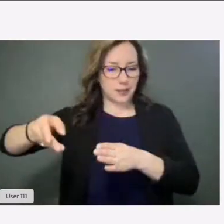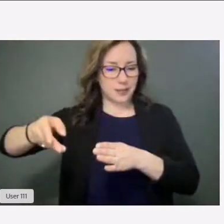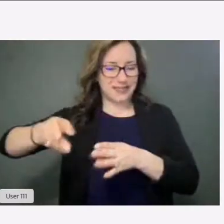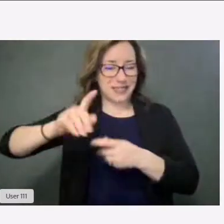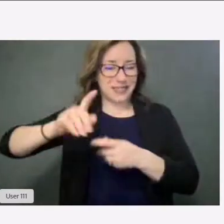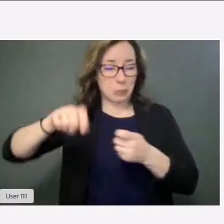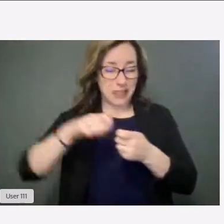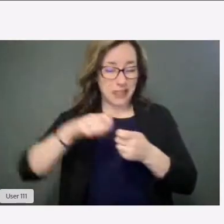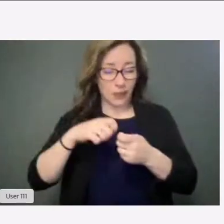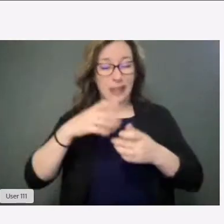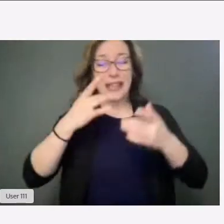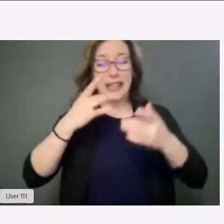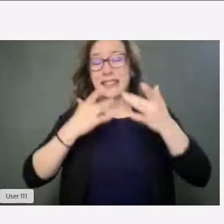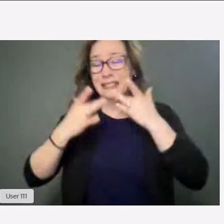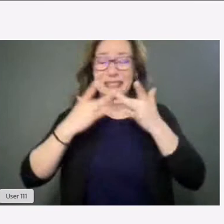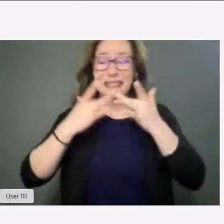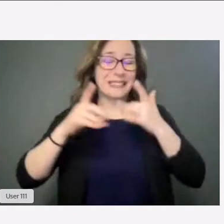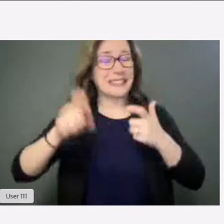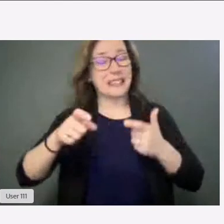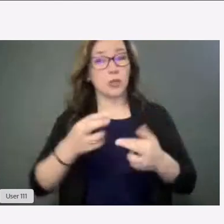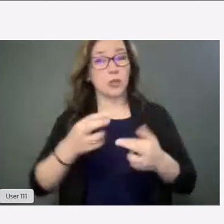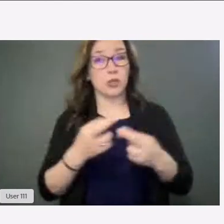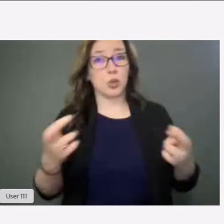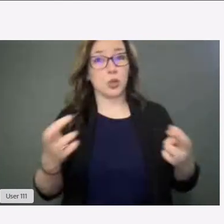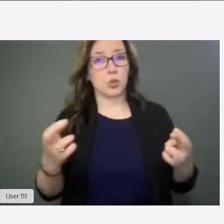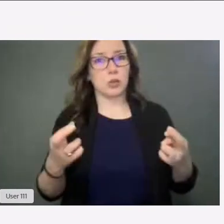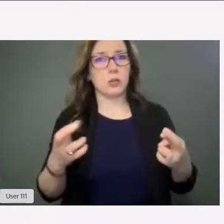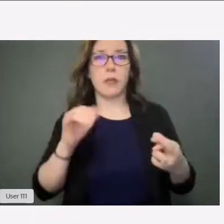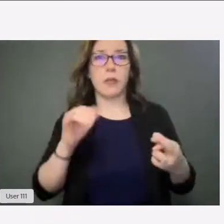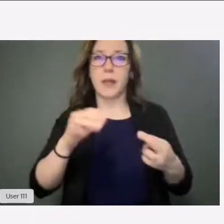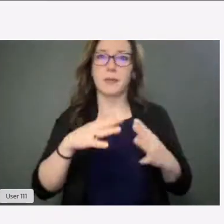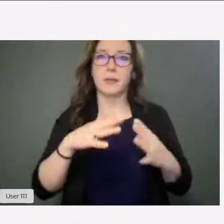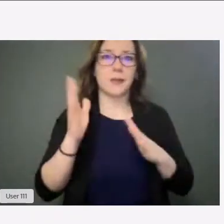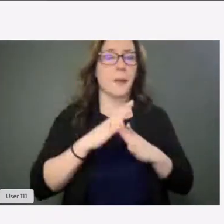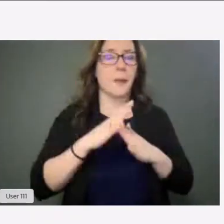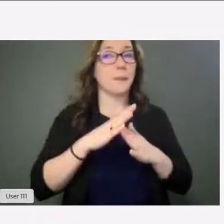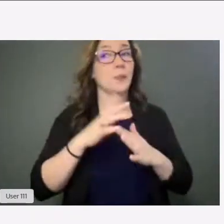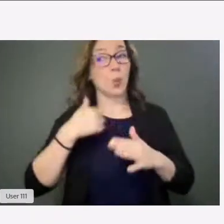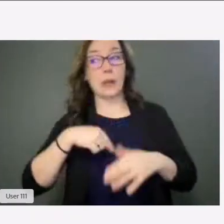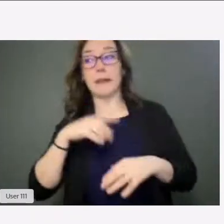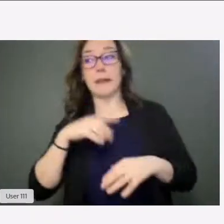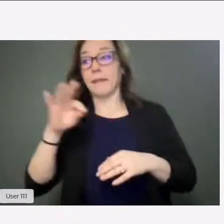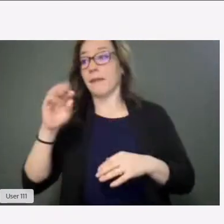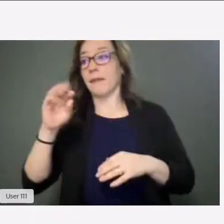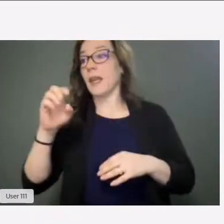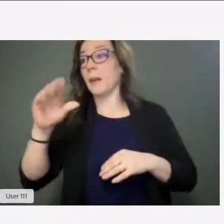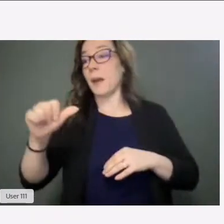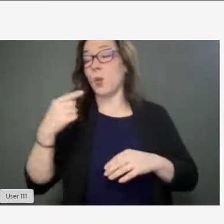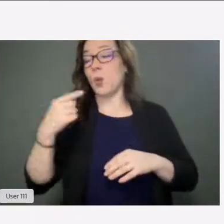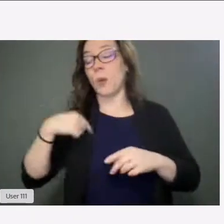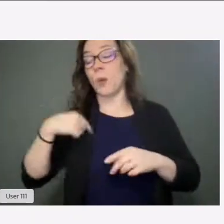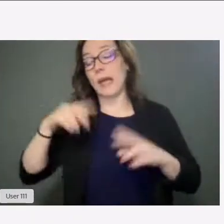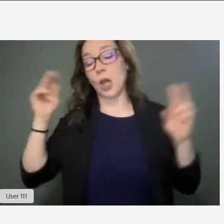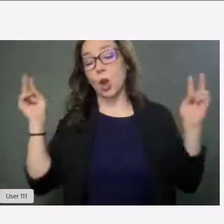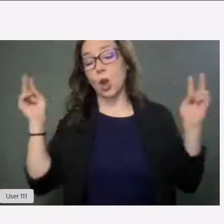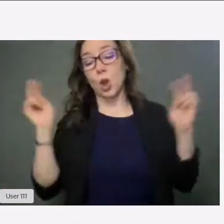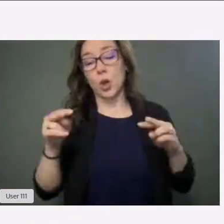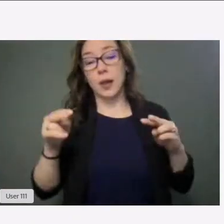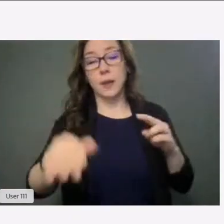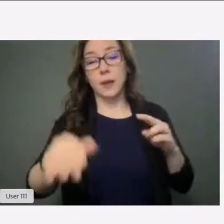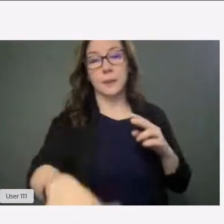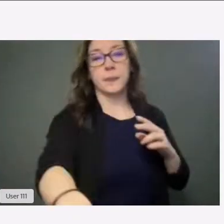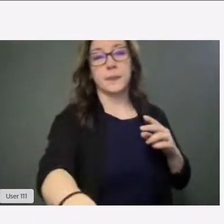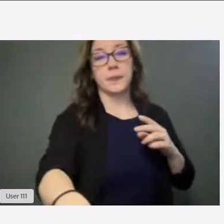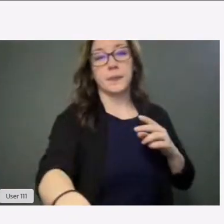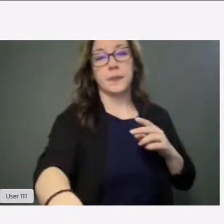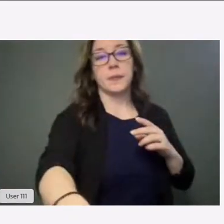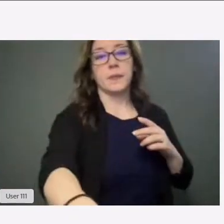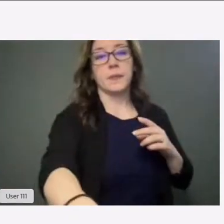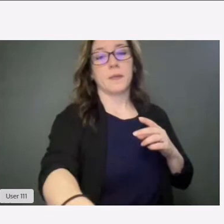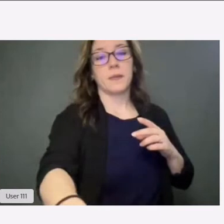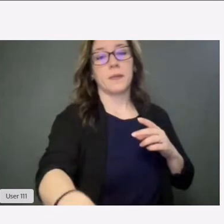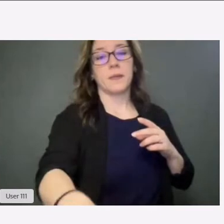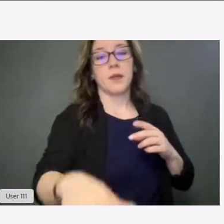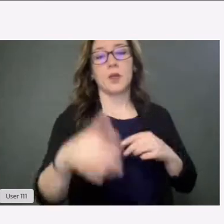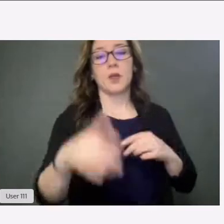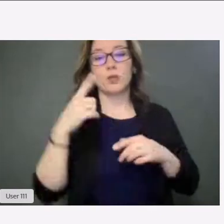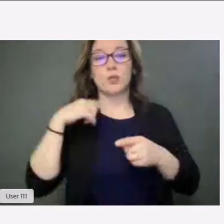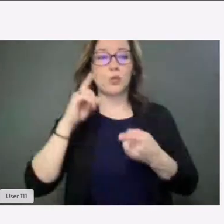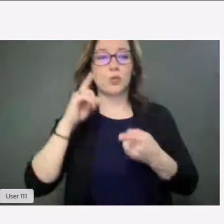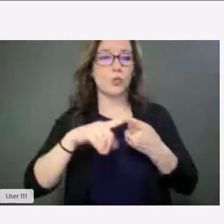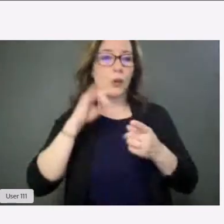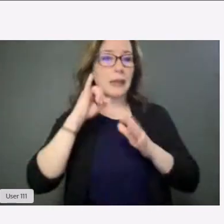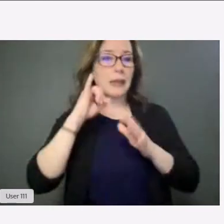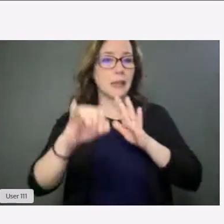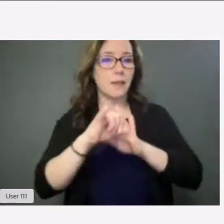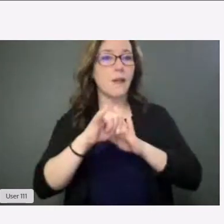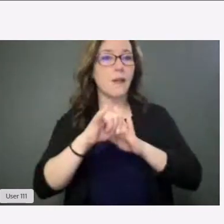resources. I think that's number one. And that's something that we at FEMA look at as sort of the lodestar for helping us identify historically underserved